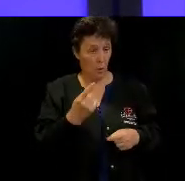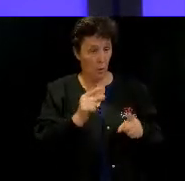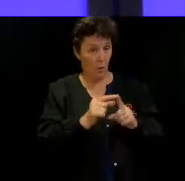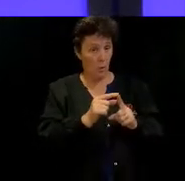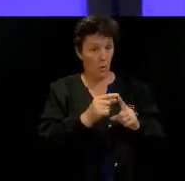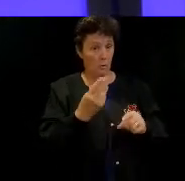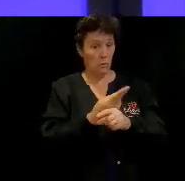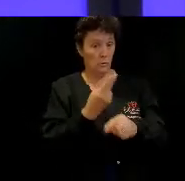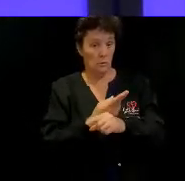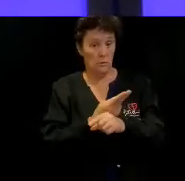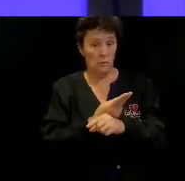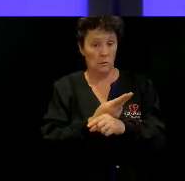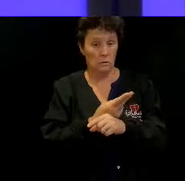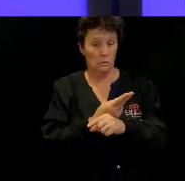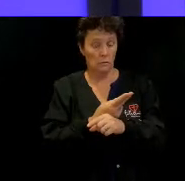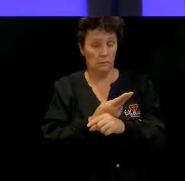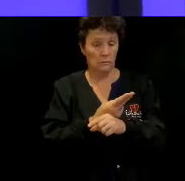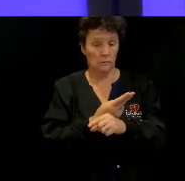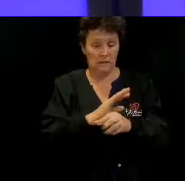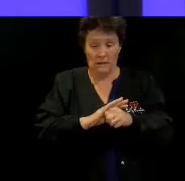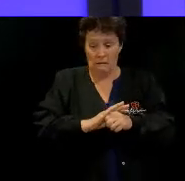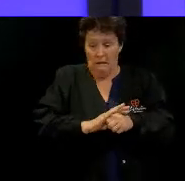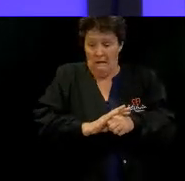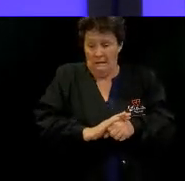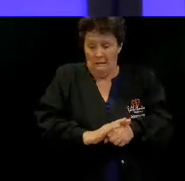here is anxiety.